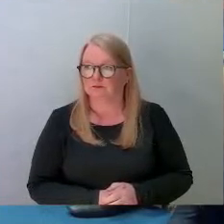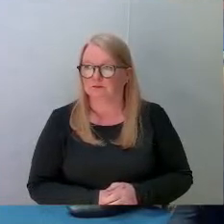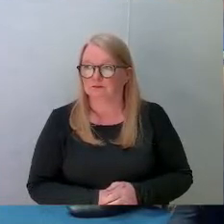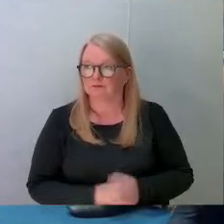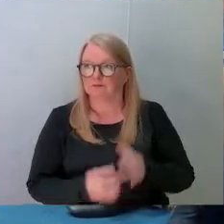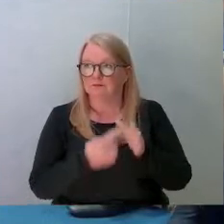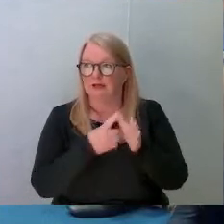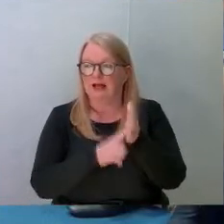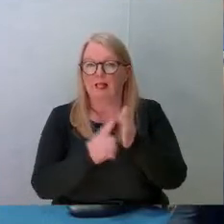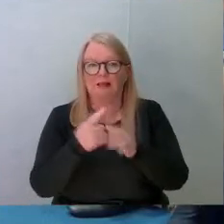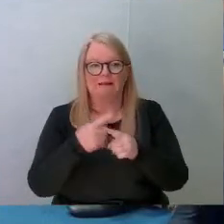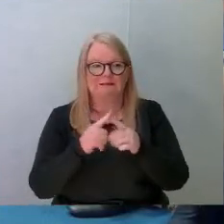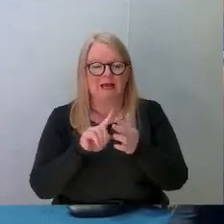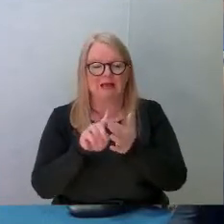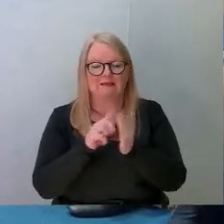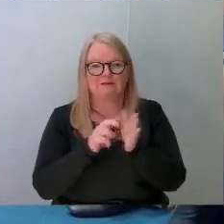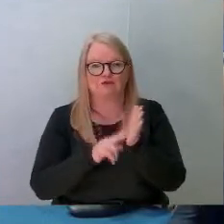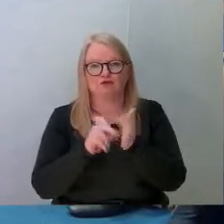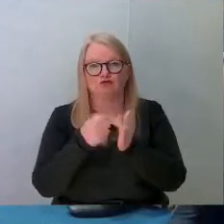Alexandra Harris.